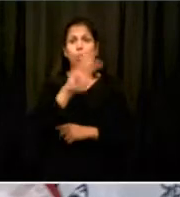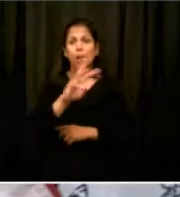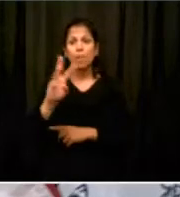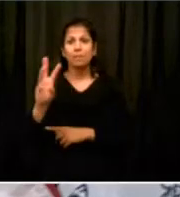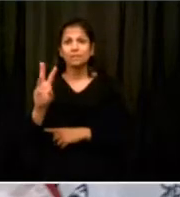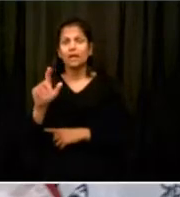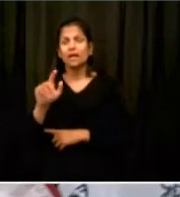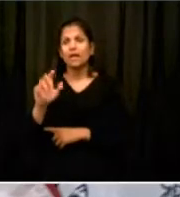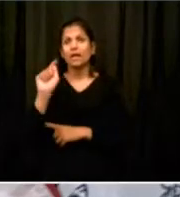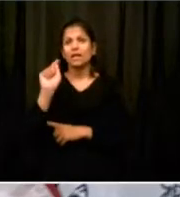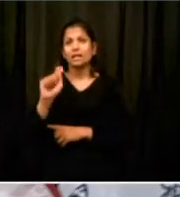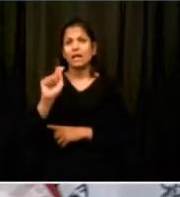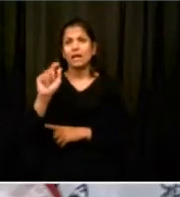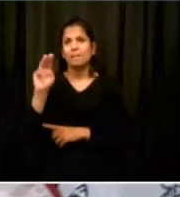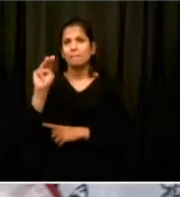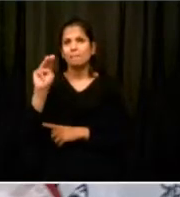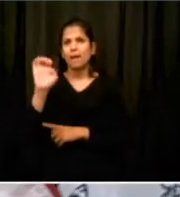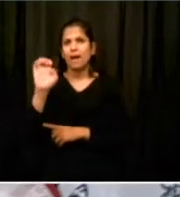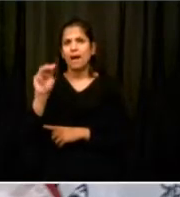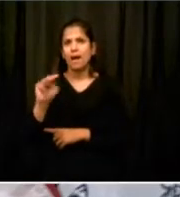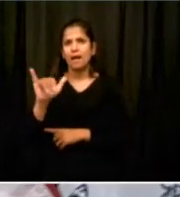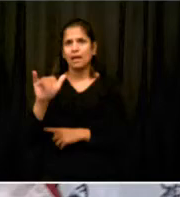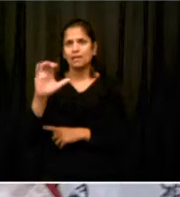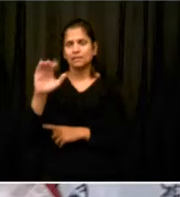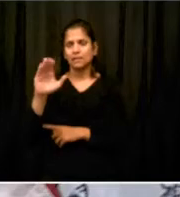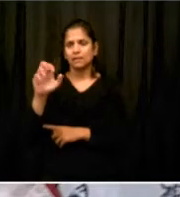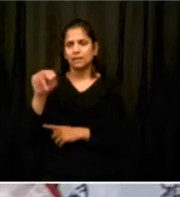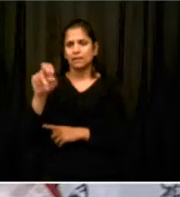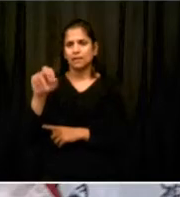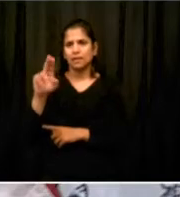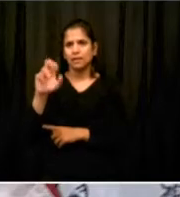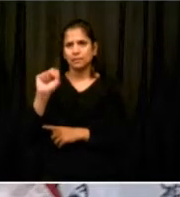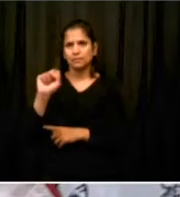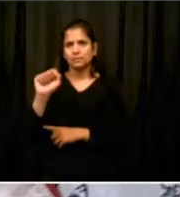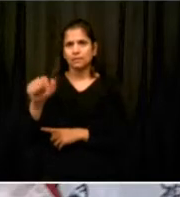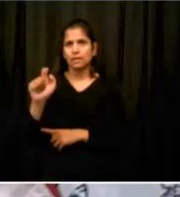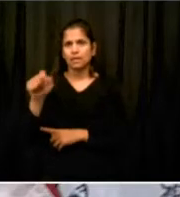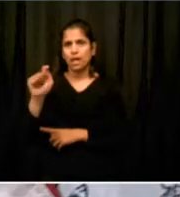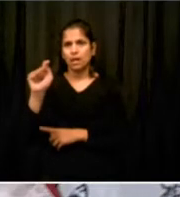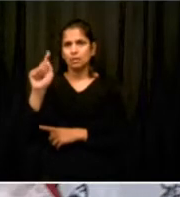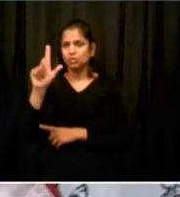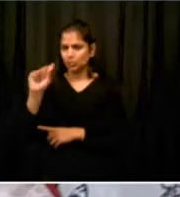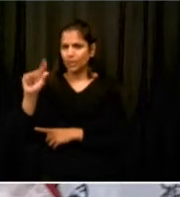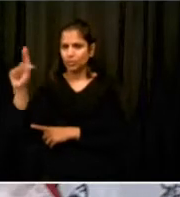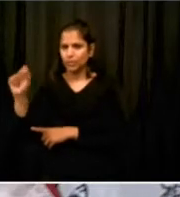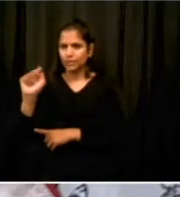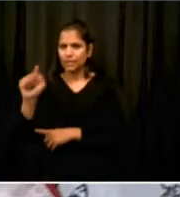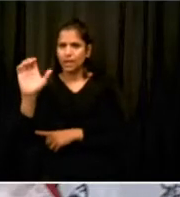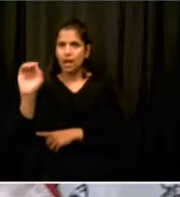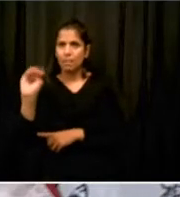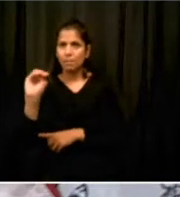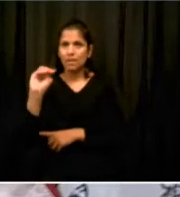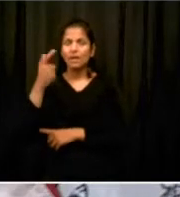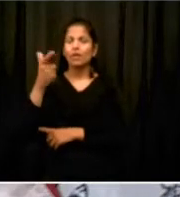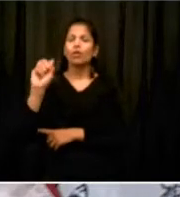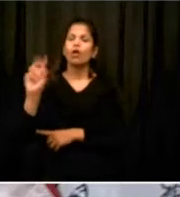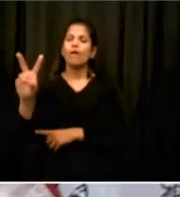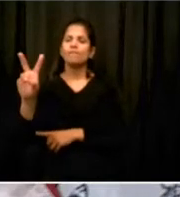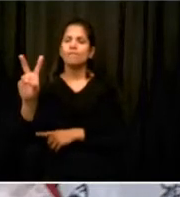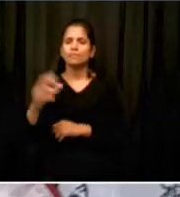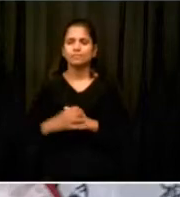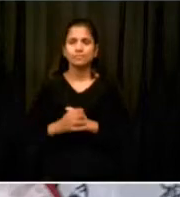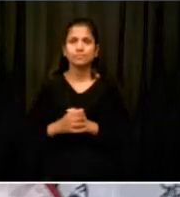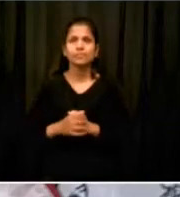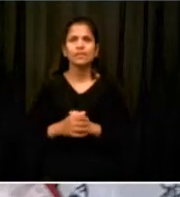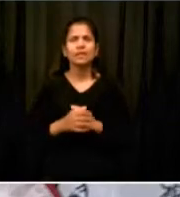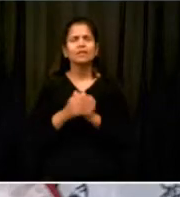you're doing. And let's finish strong here. And I just want to say to all New Yorkers, look, I can't tell you how many people have said to me, so much going on, so many challenges.